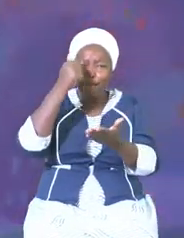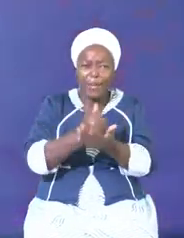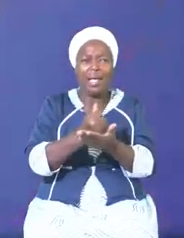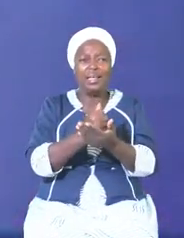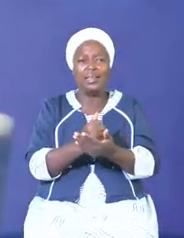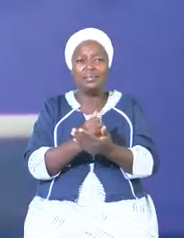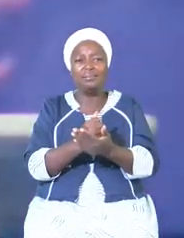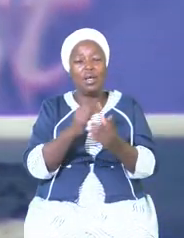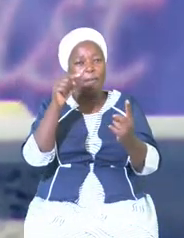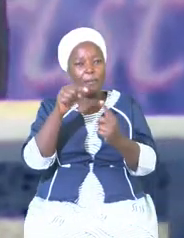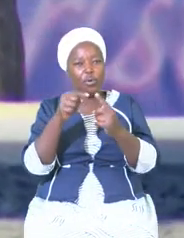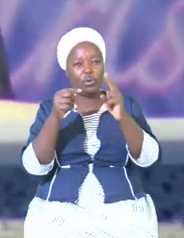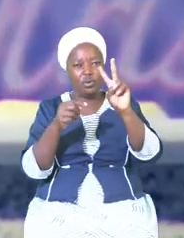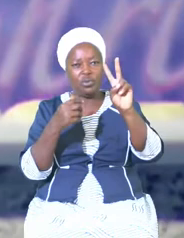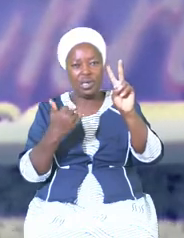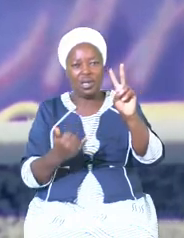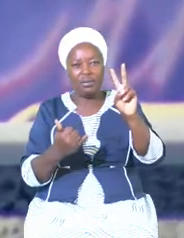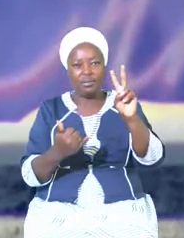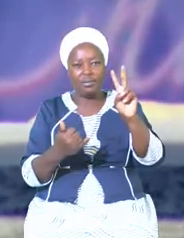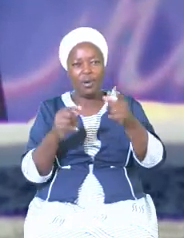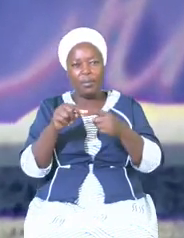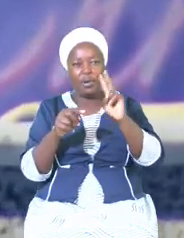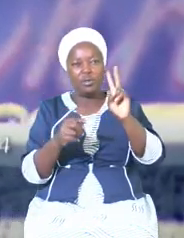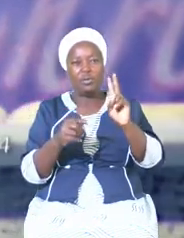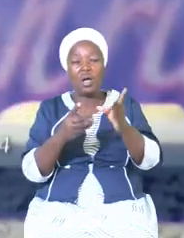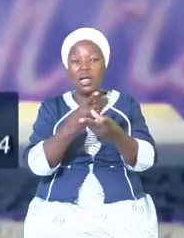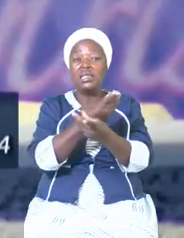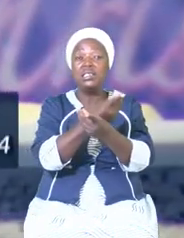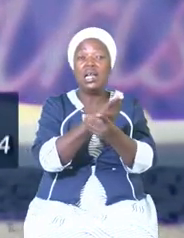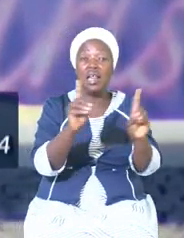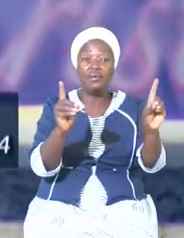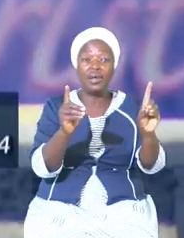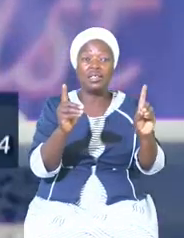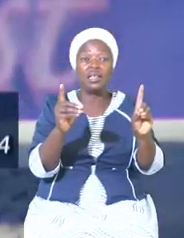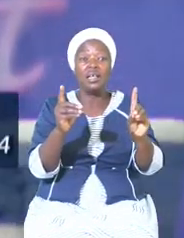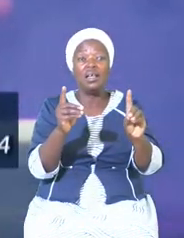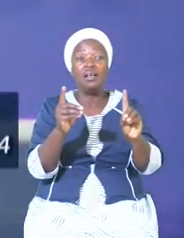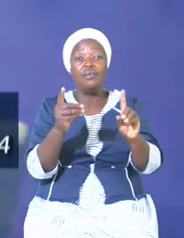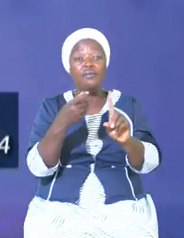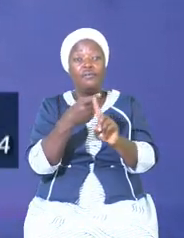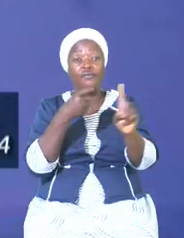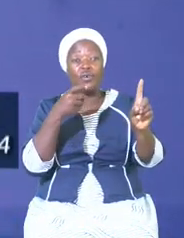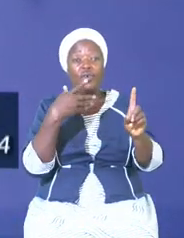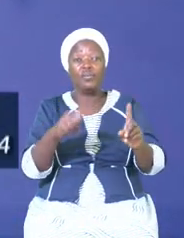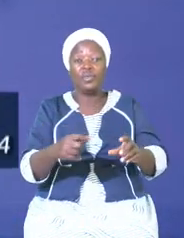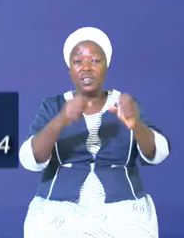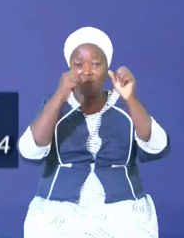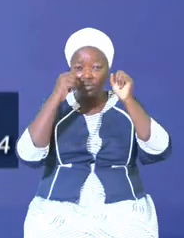Point number two now. In point number two, deliverance from the strong